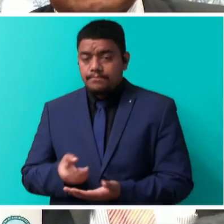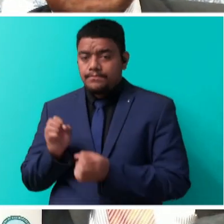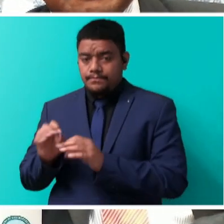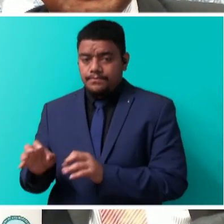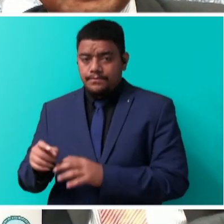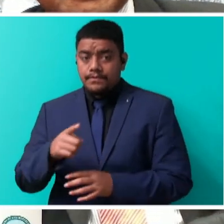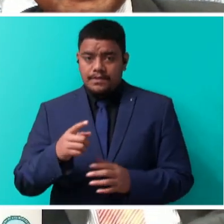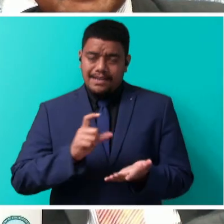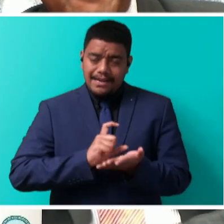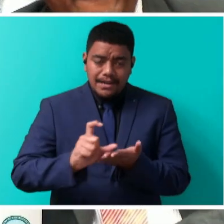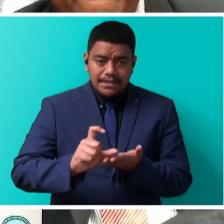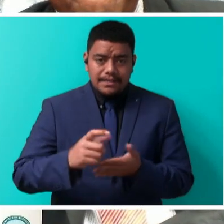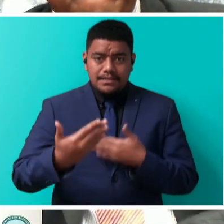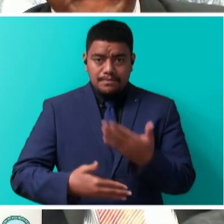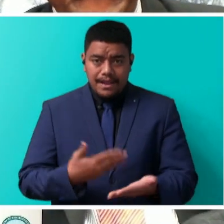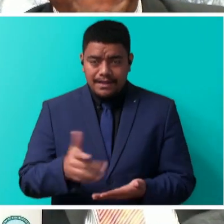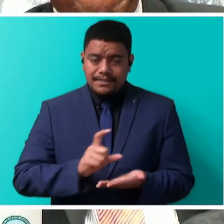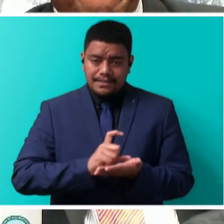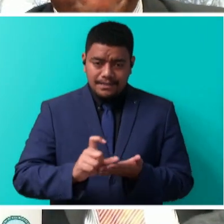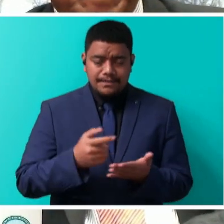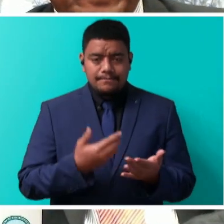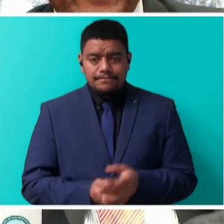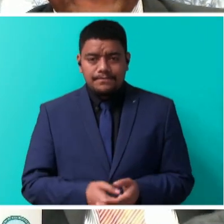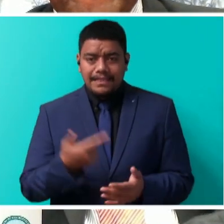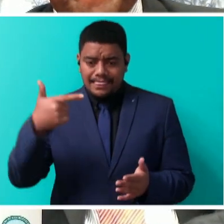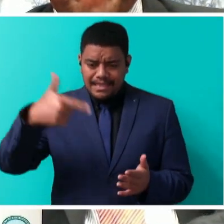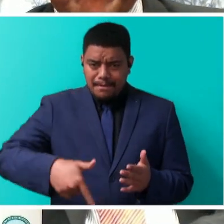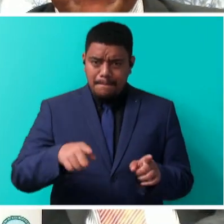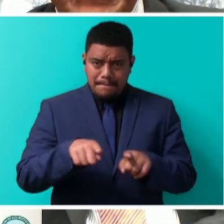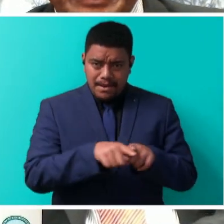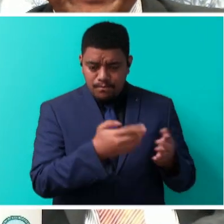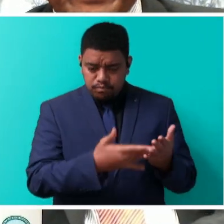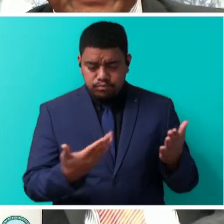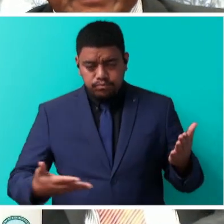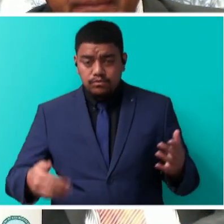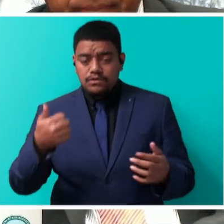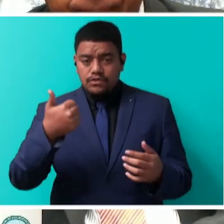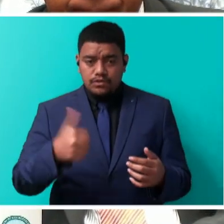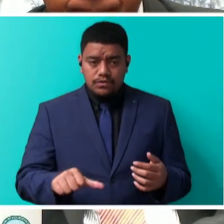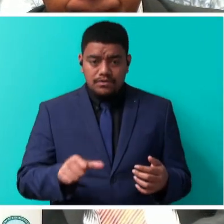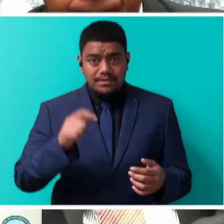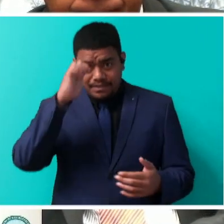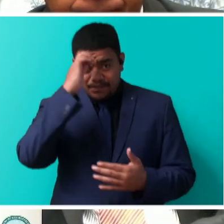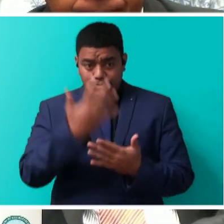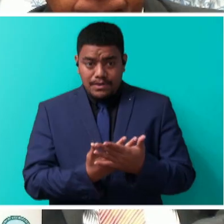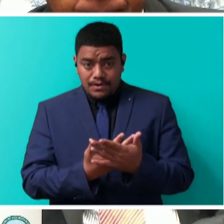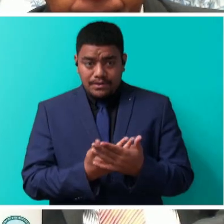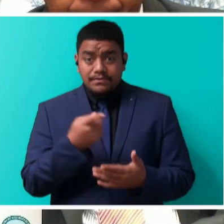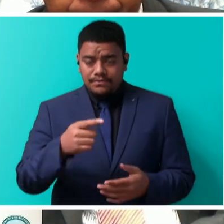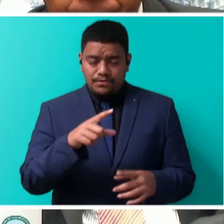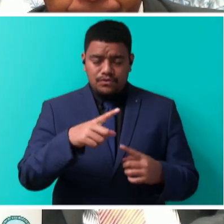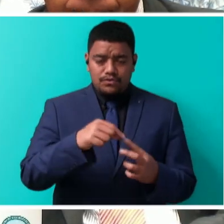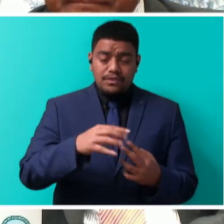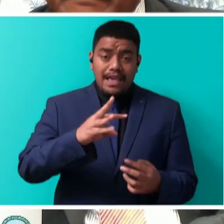with clarity, precision, and certainty, and using his or her expertise to choose